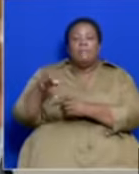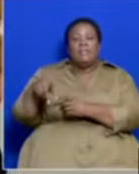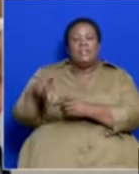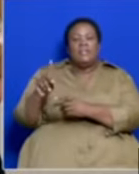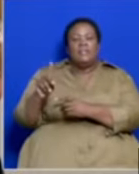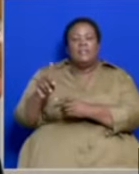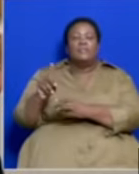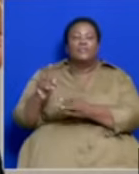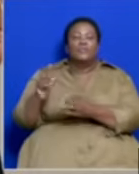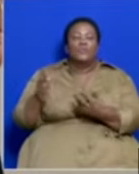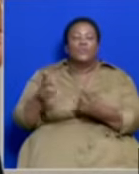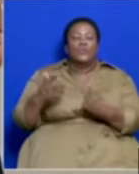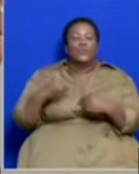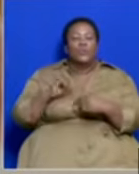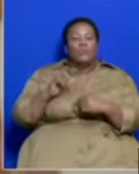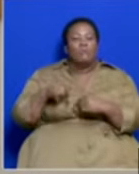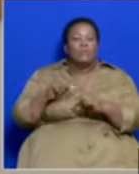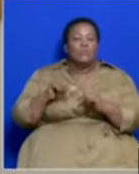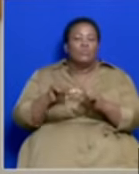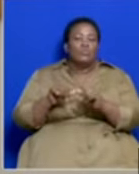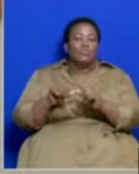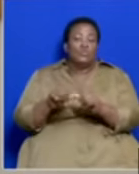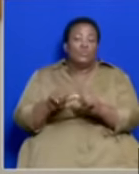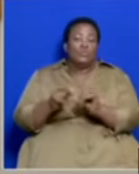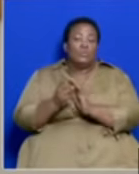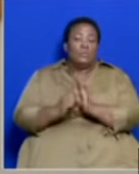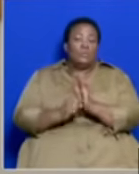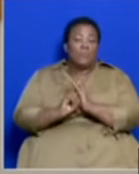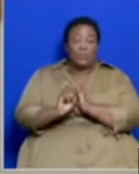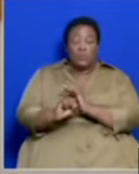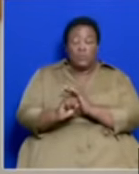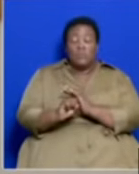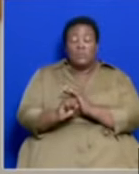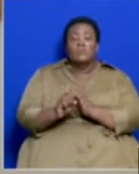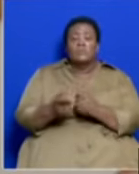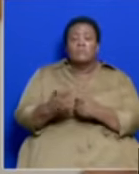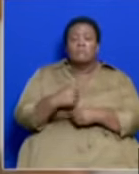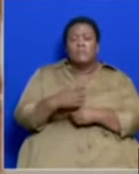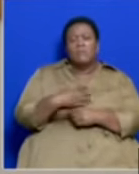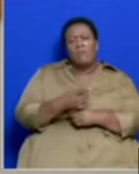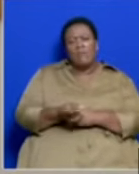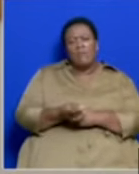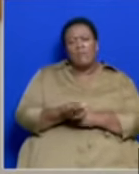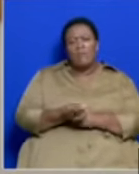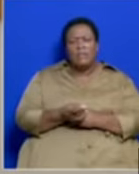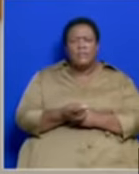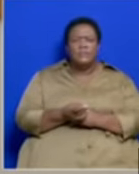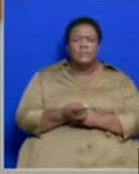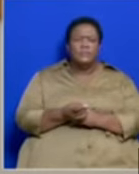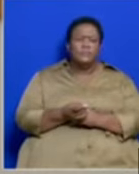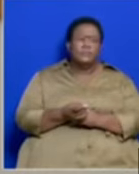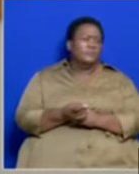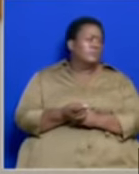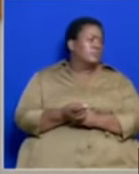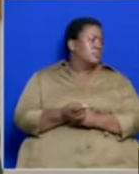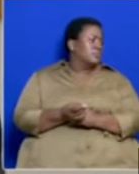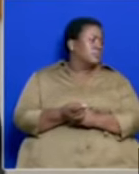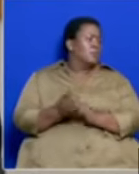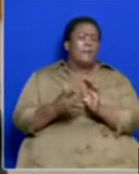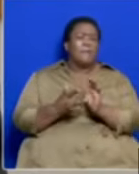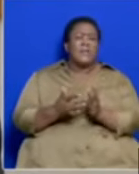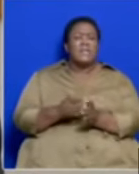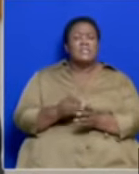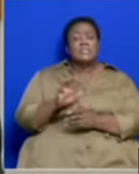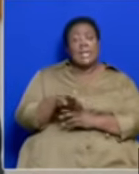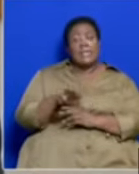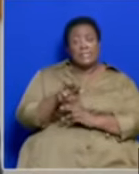into your statement, and I would like you to turn to page 19 of your statement.